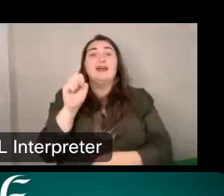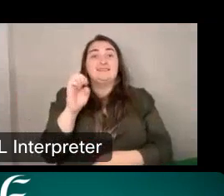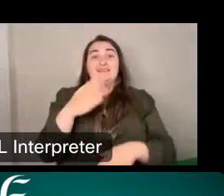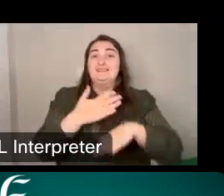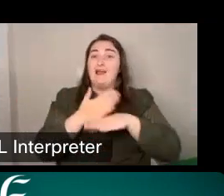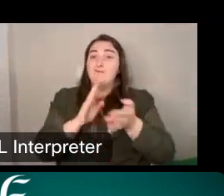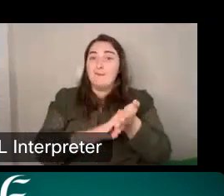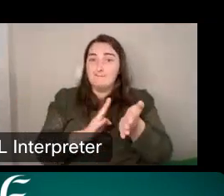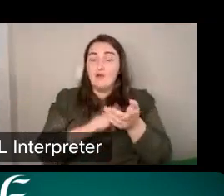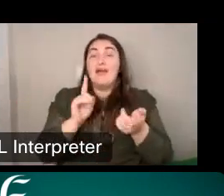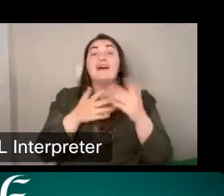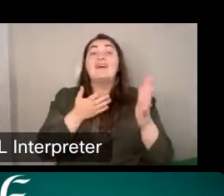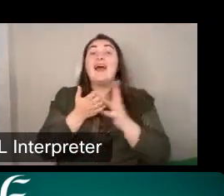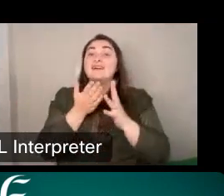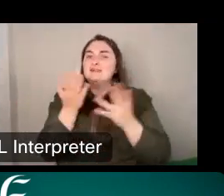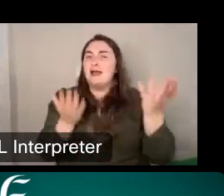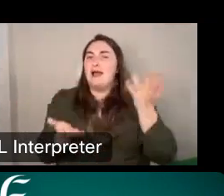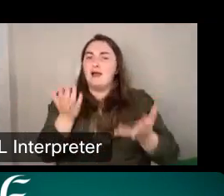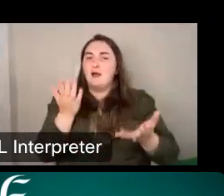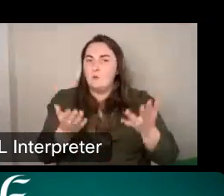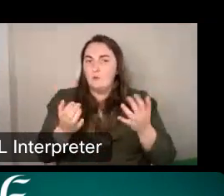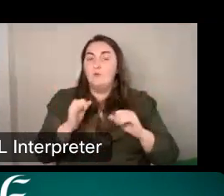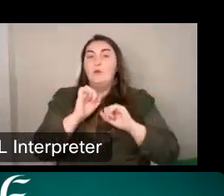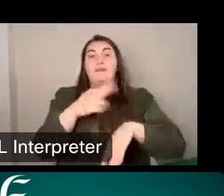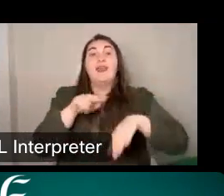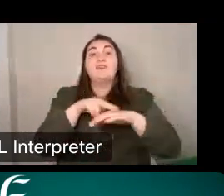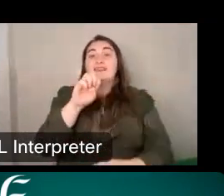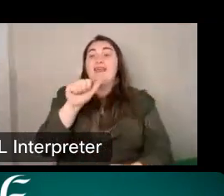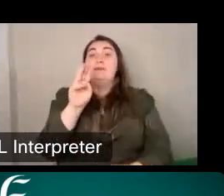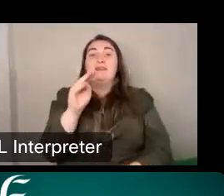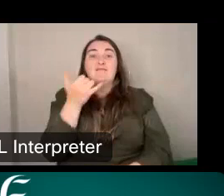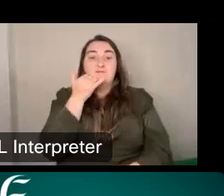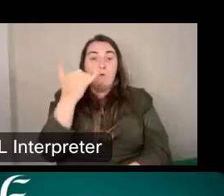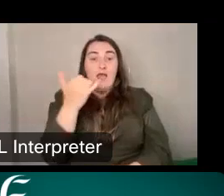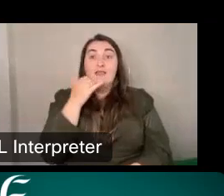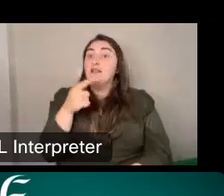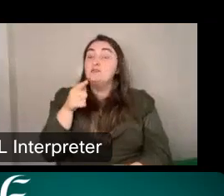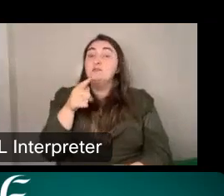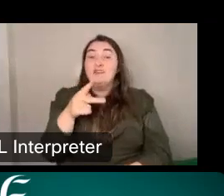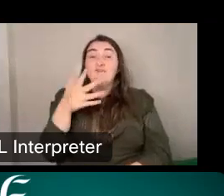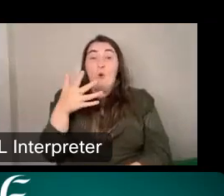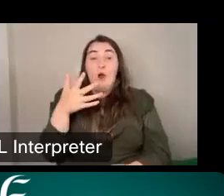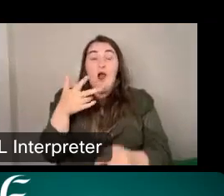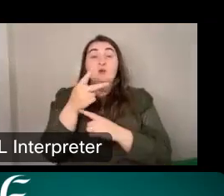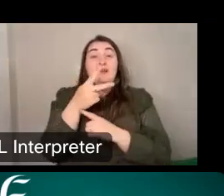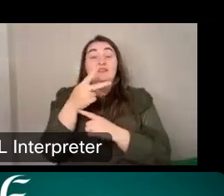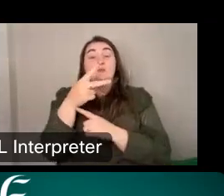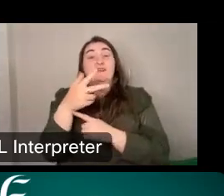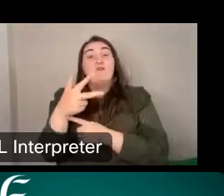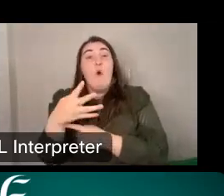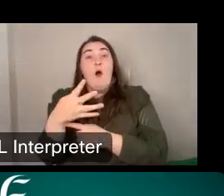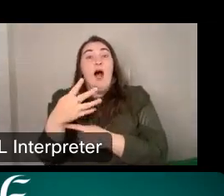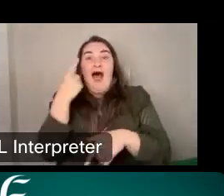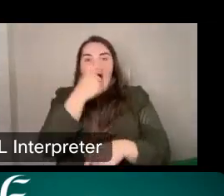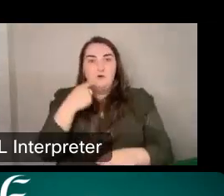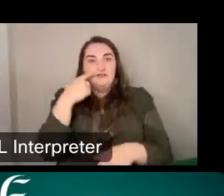the access point, the main contact point, is our national EAP phone line, which is a 24/7 number, and that's 0818